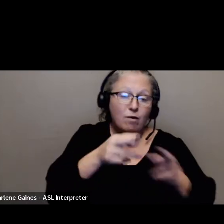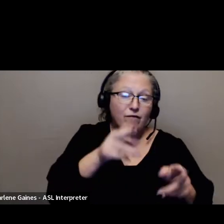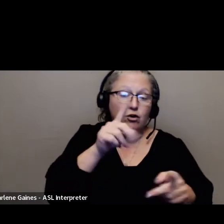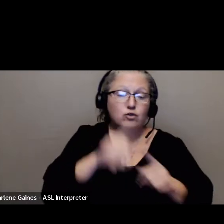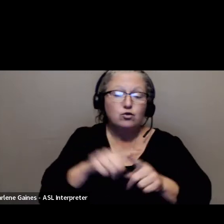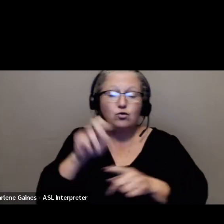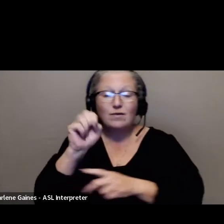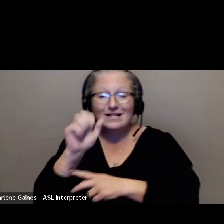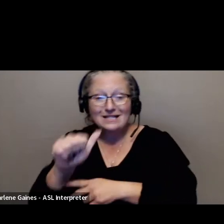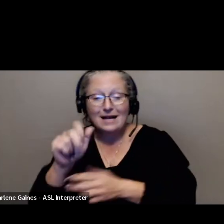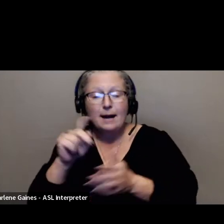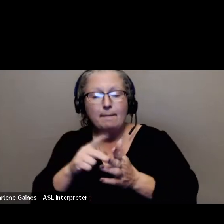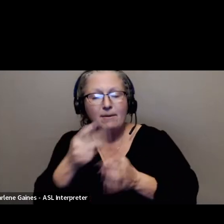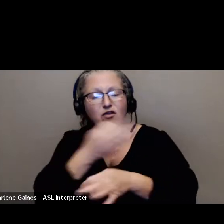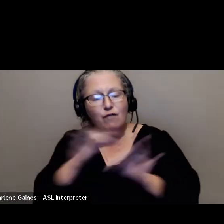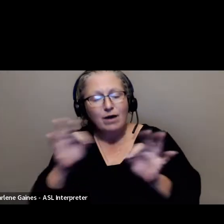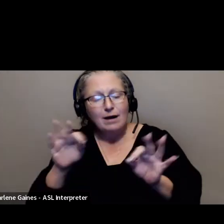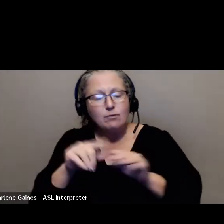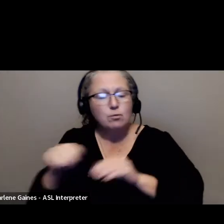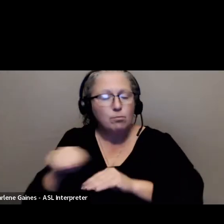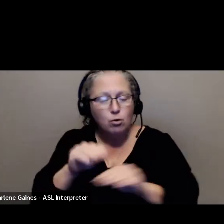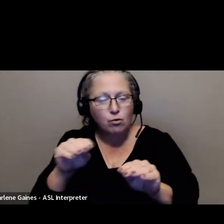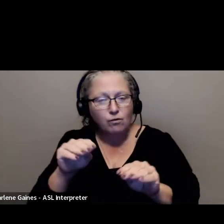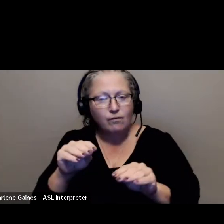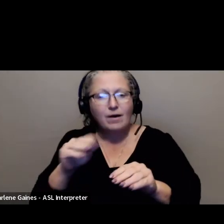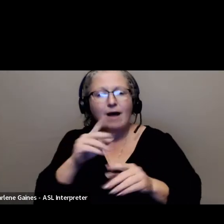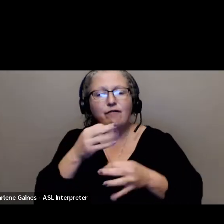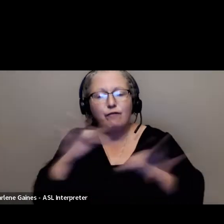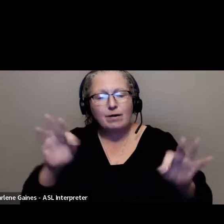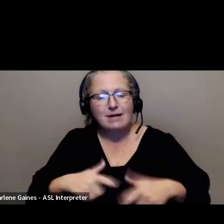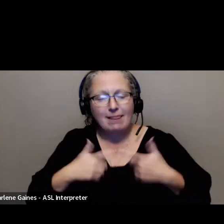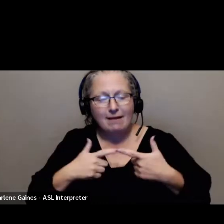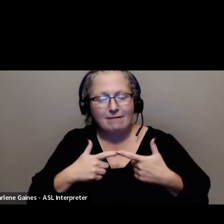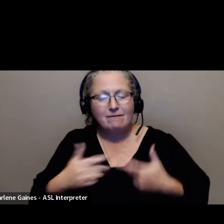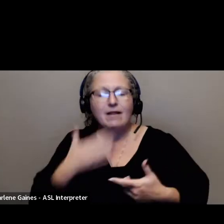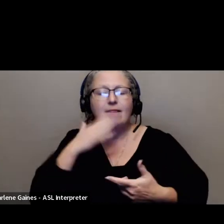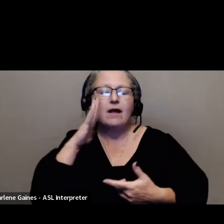live. Very much appreciate your time. Thank you.